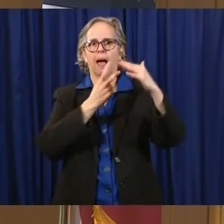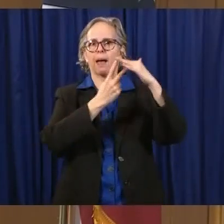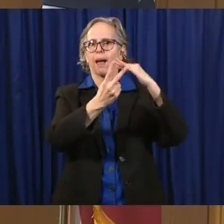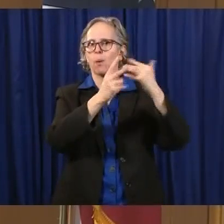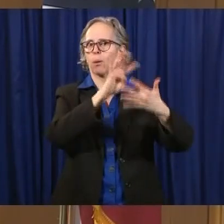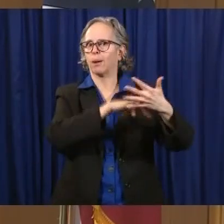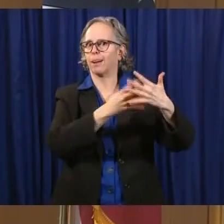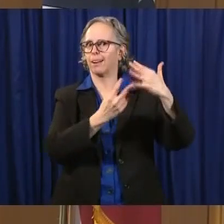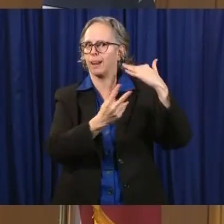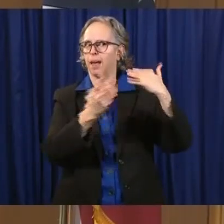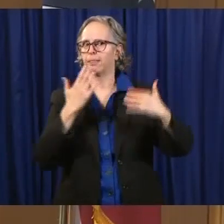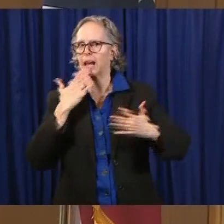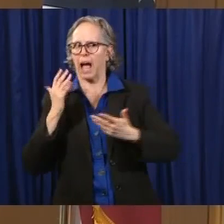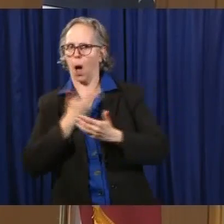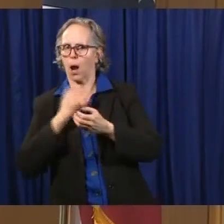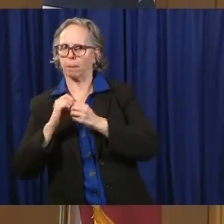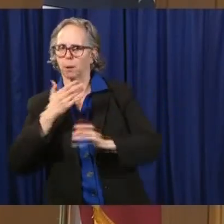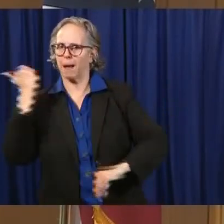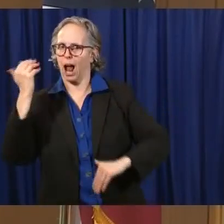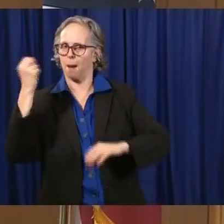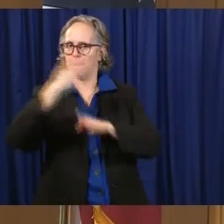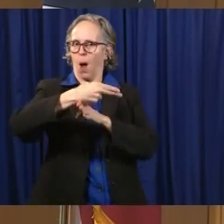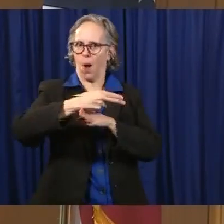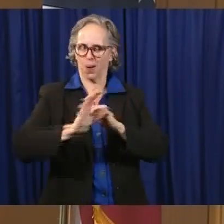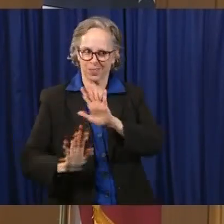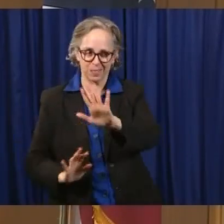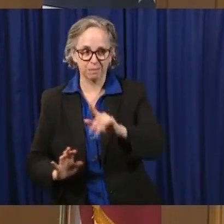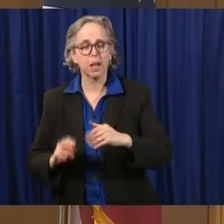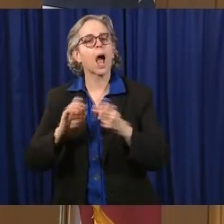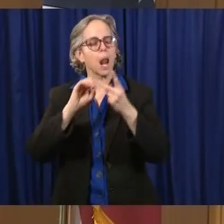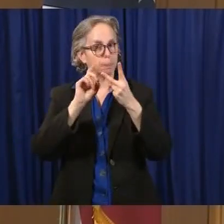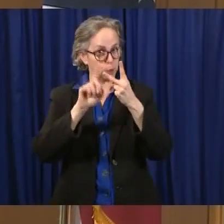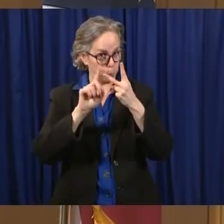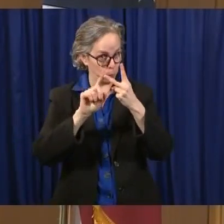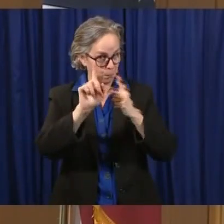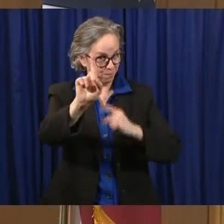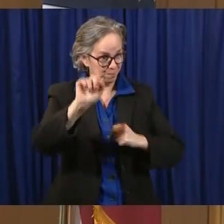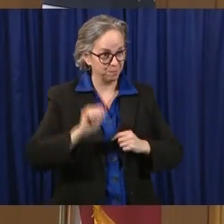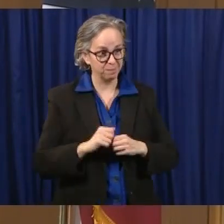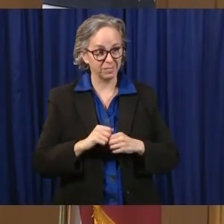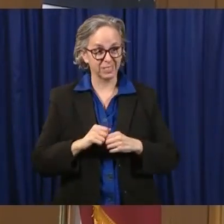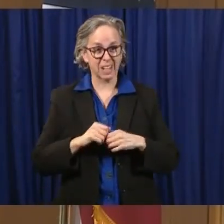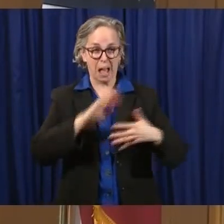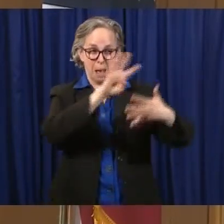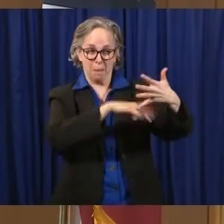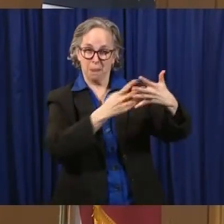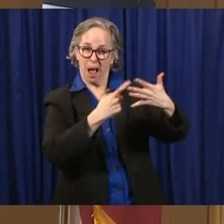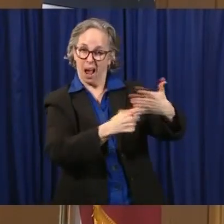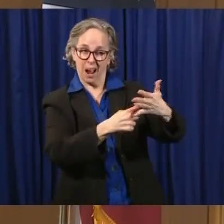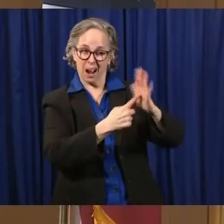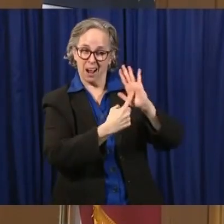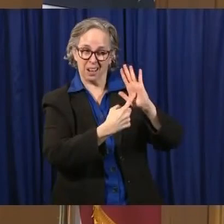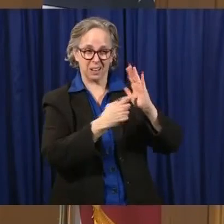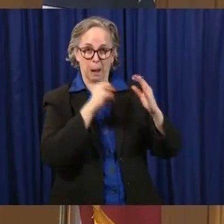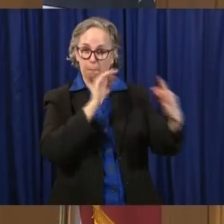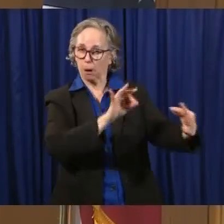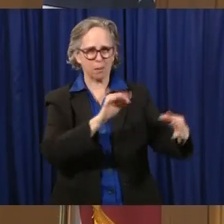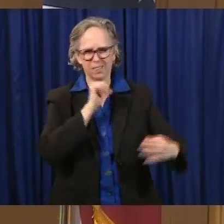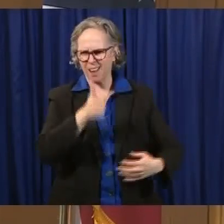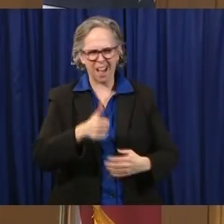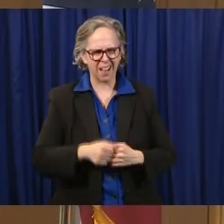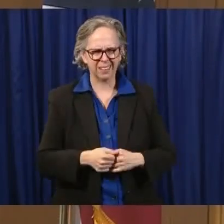Number two, modeling is what it is. It is an attempt at some